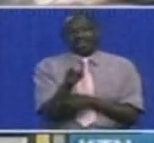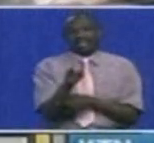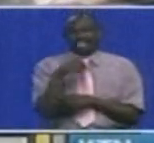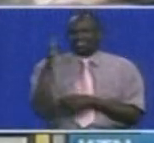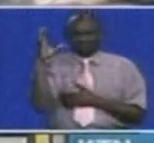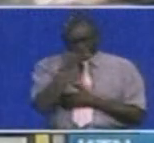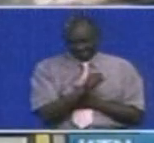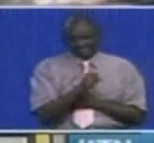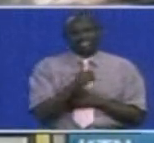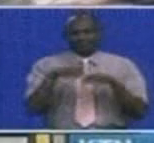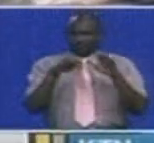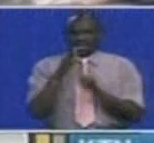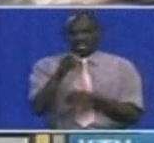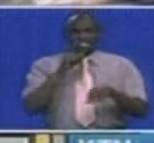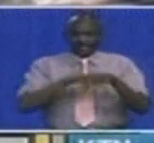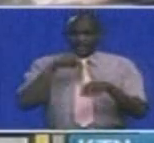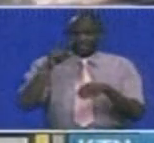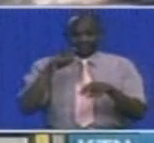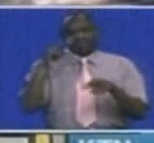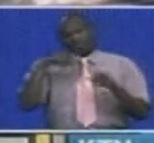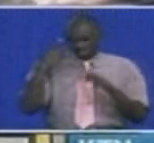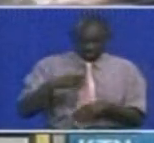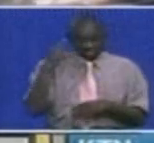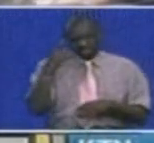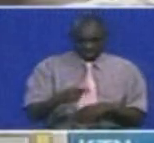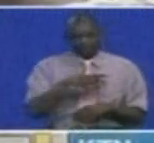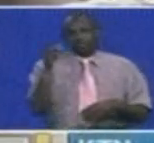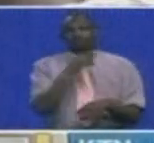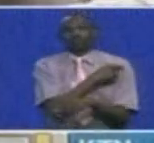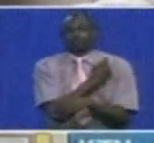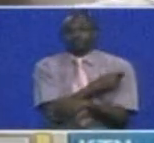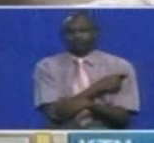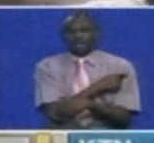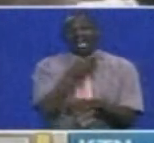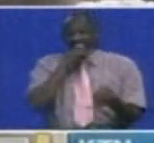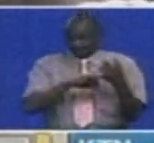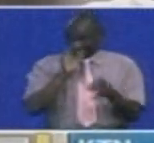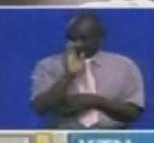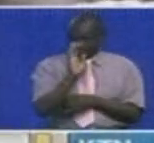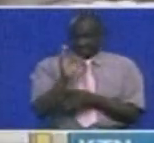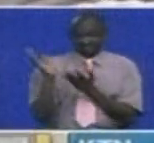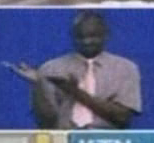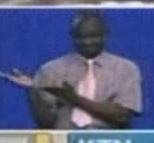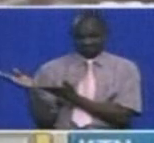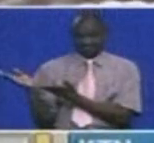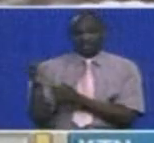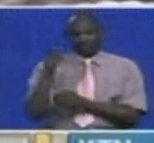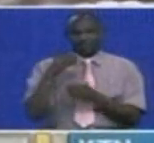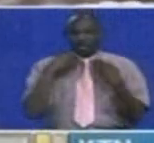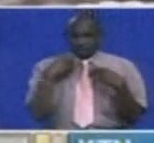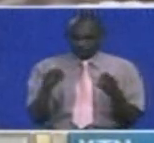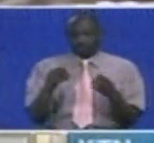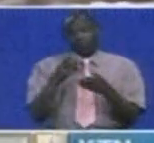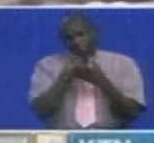of the funeral service after she collapsed and was rushed to hospital. Her husband, Albert Mwasia, lost both